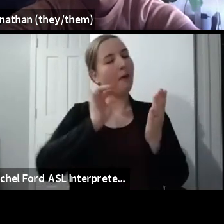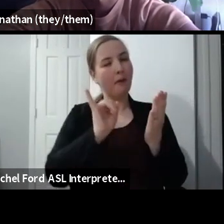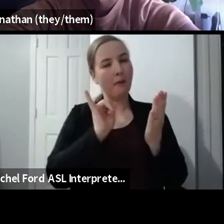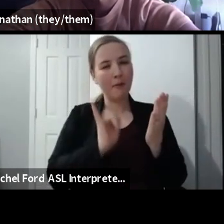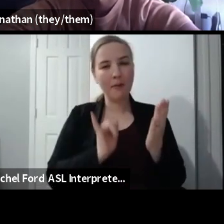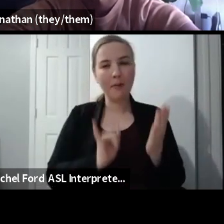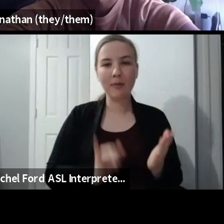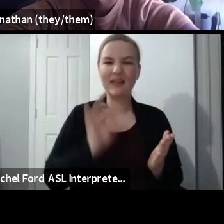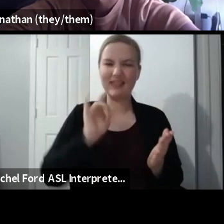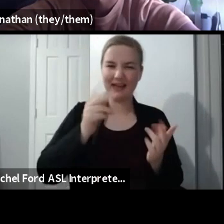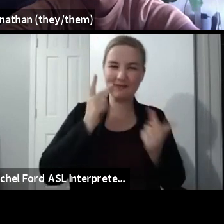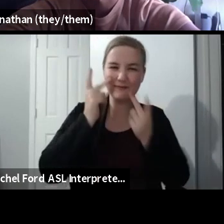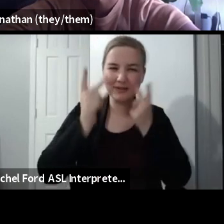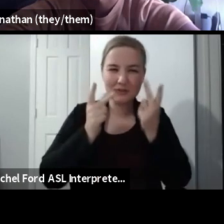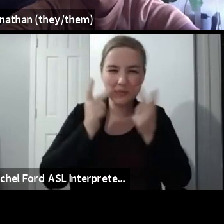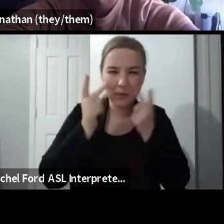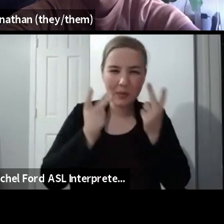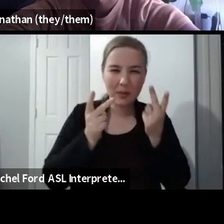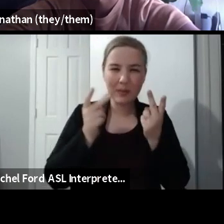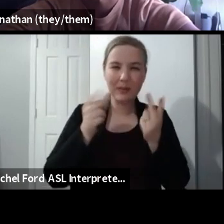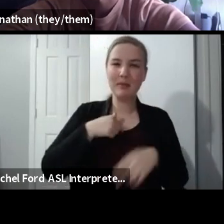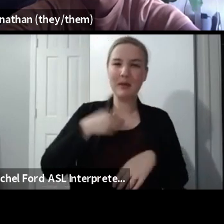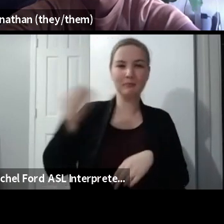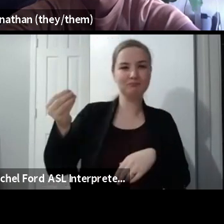as I said before, and